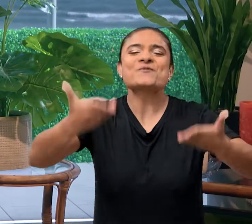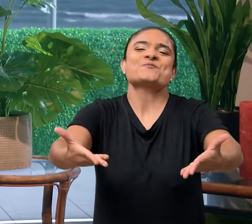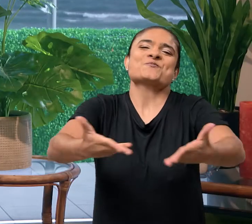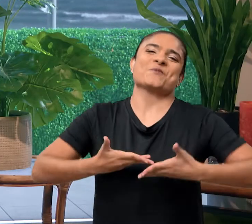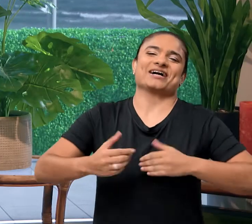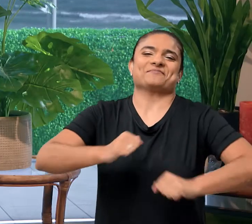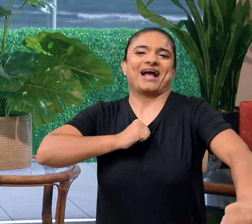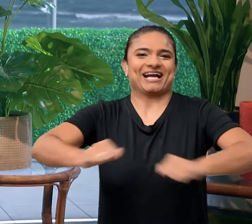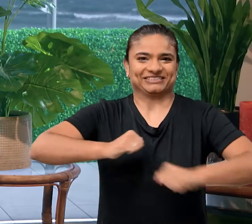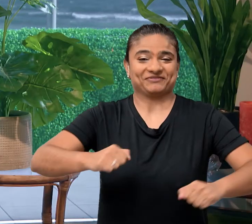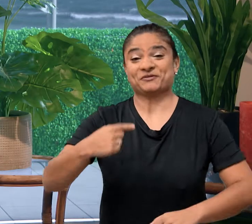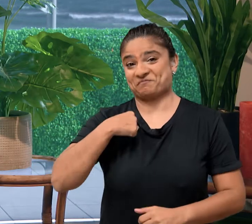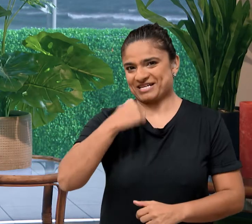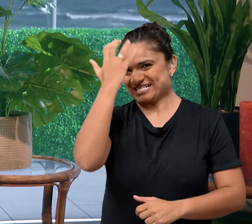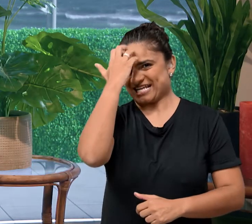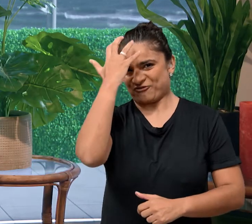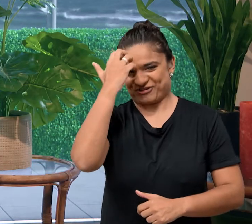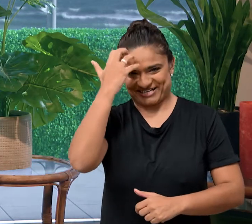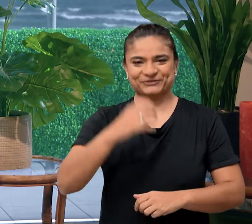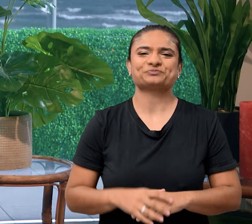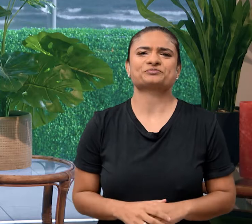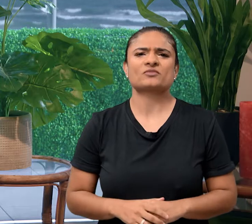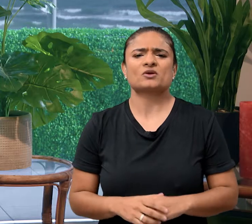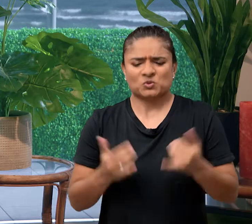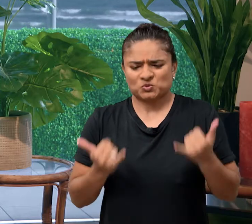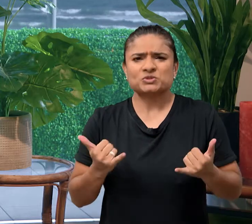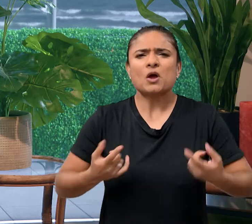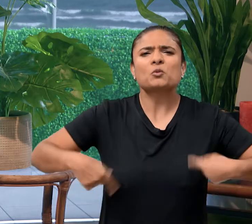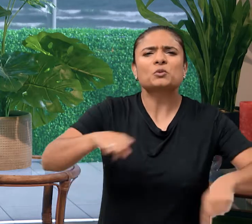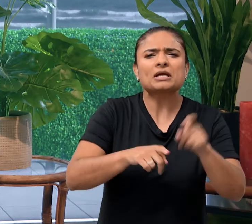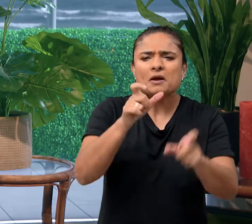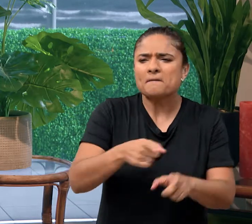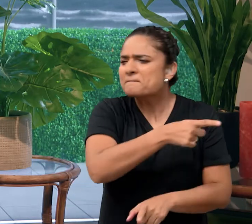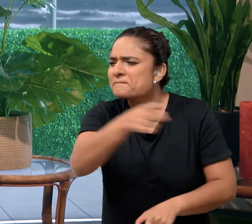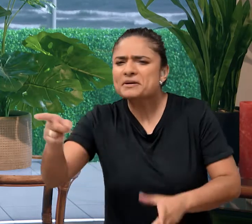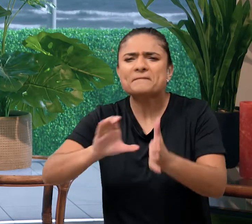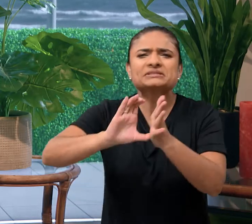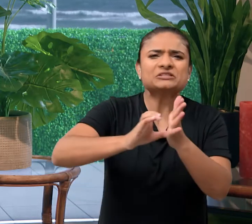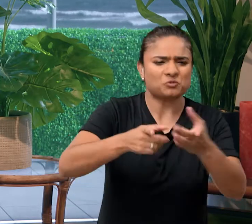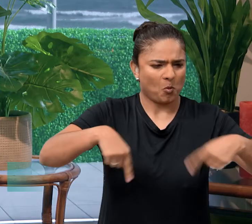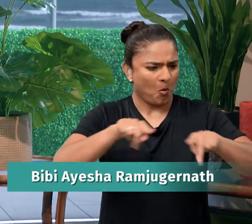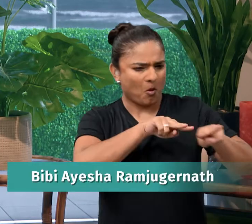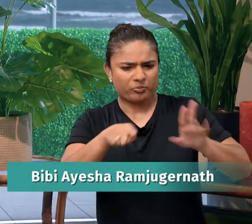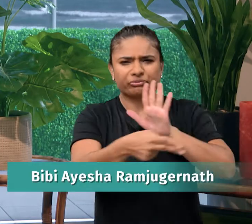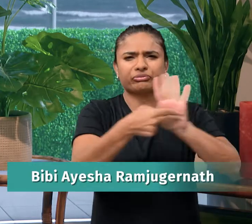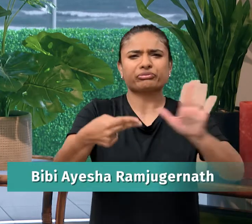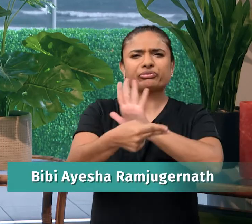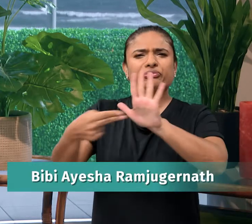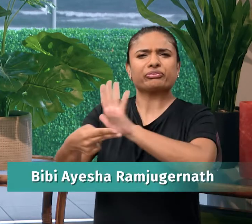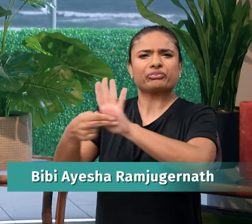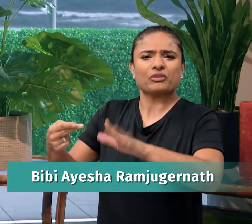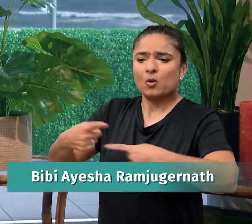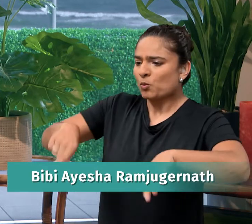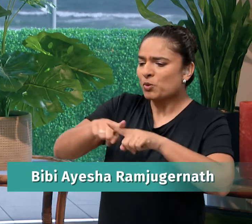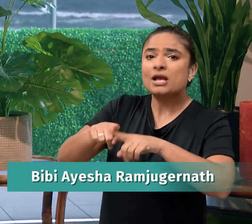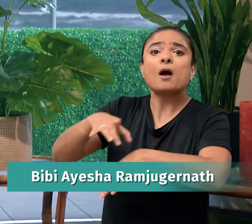Hello and welcome to Activated with me, Taryn Tomlinson. Persons with disabilities are often viewed as the recipients of